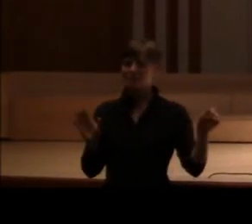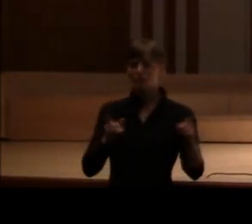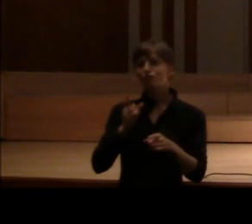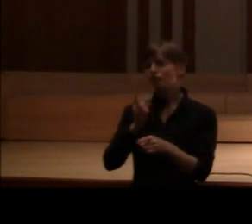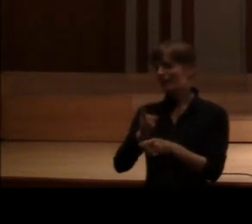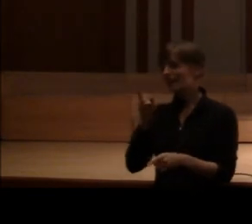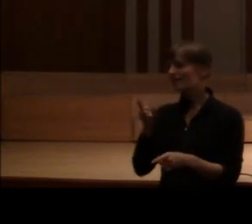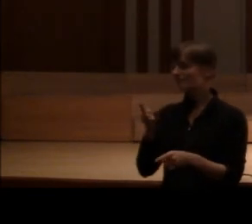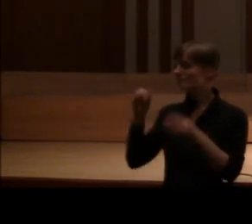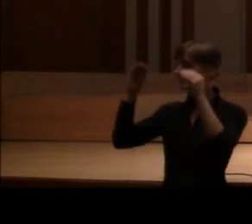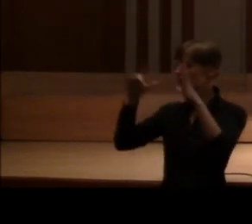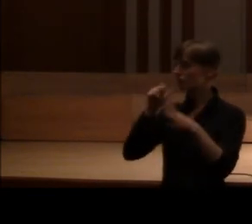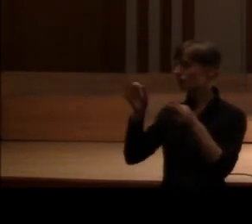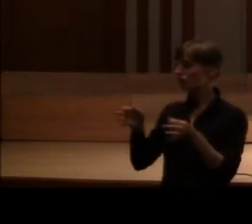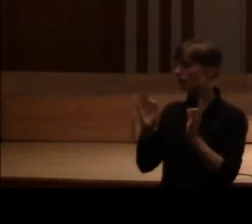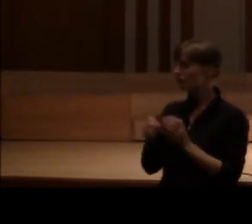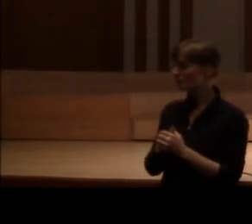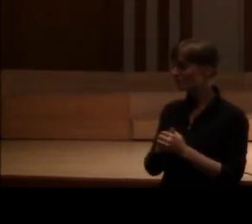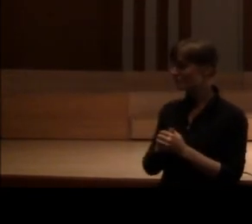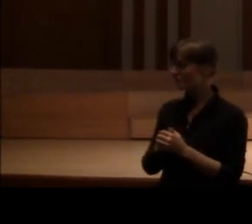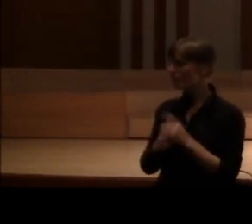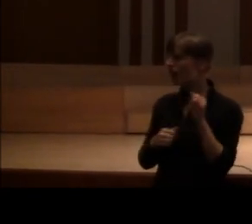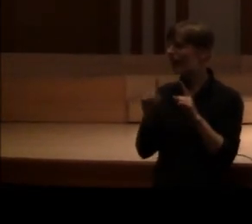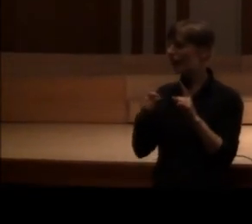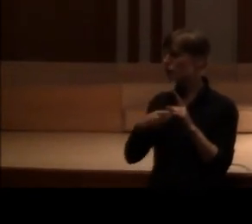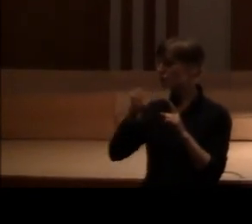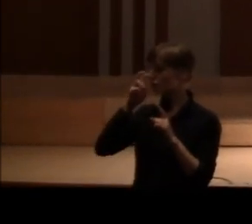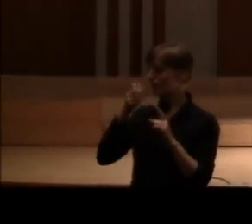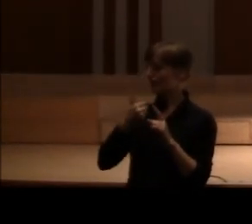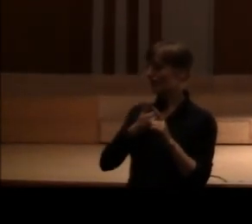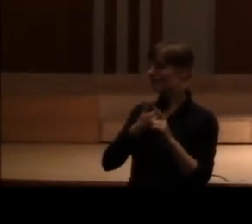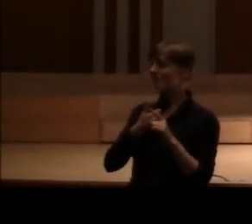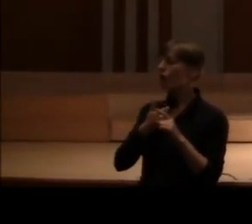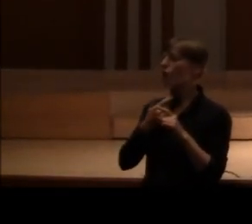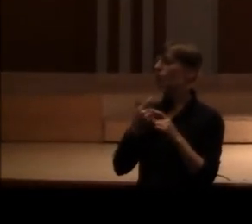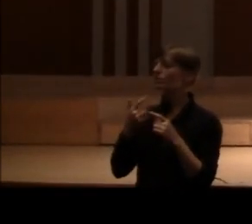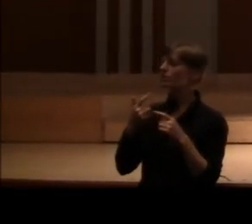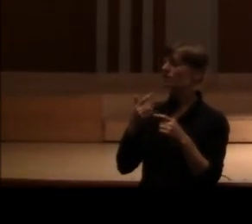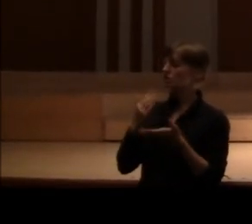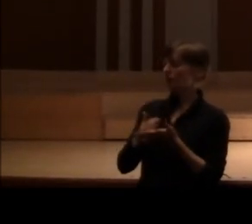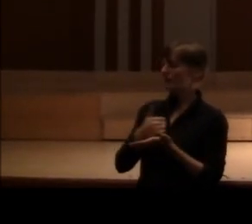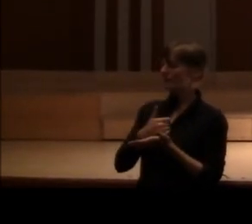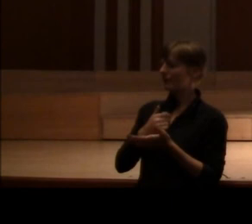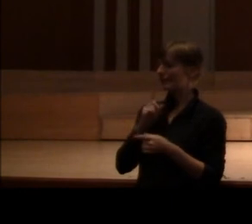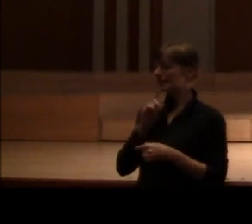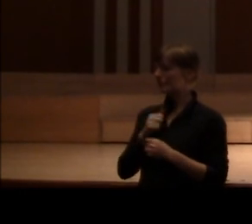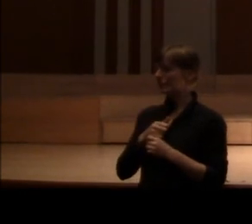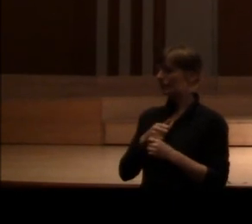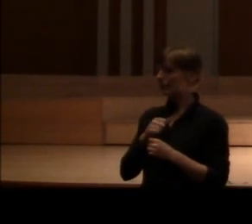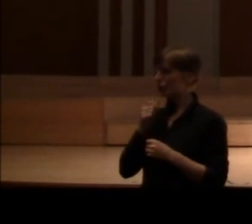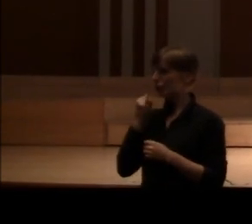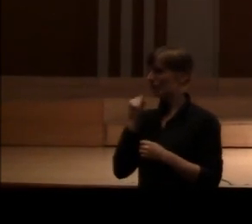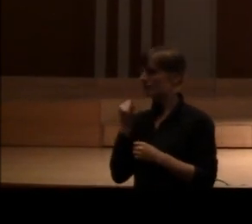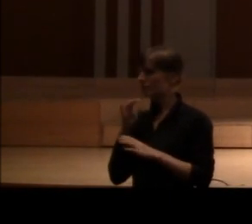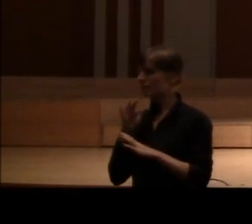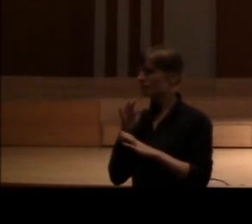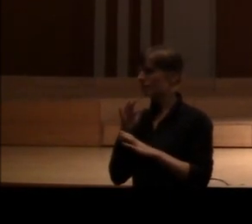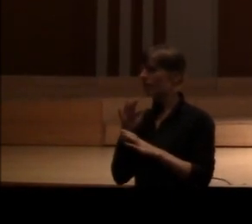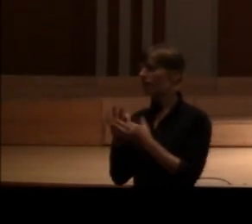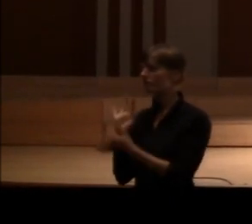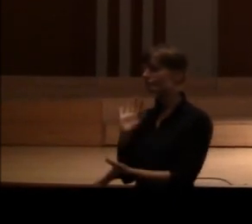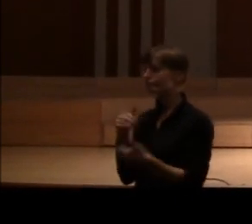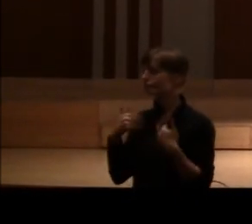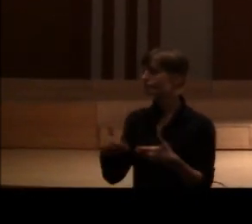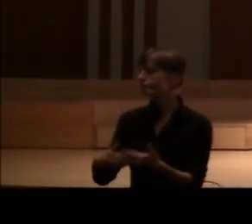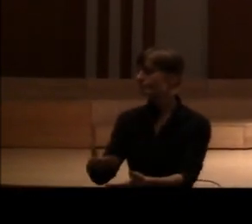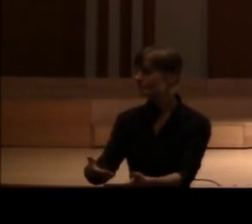had to restrain myself from saying, no, we can't write about this ninja when that was the idea. And I feel like letting it go and really understanding the